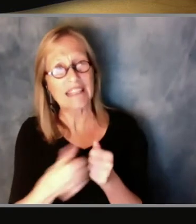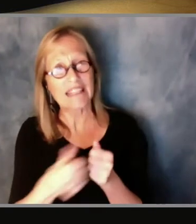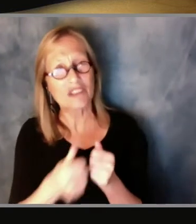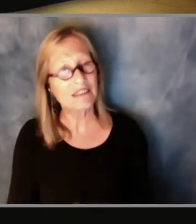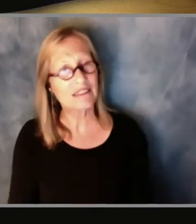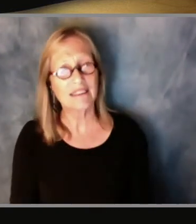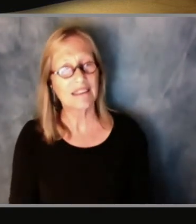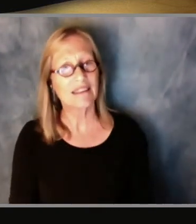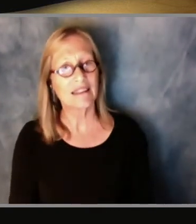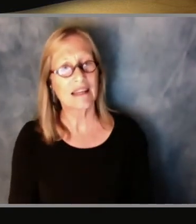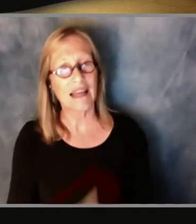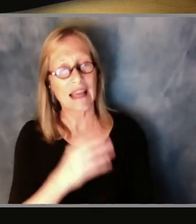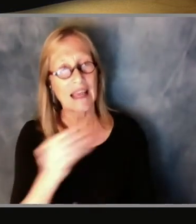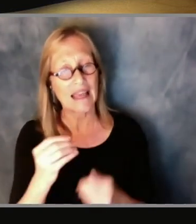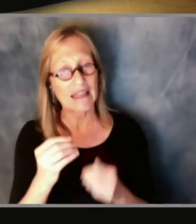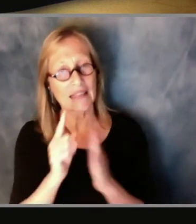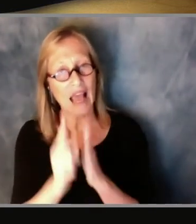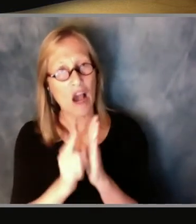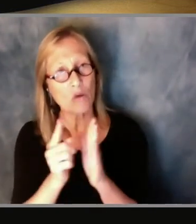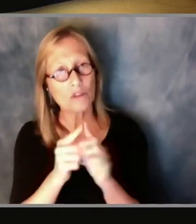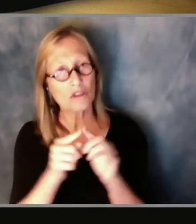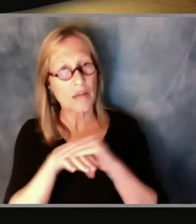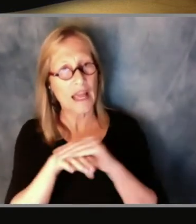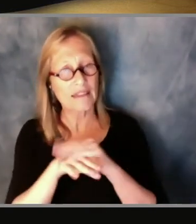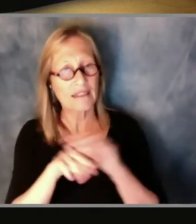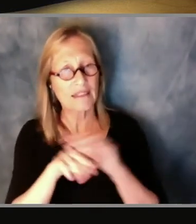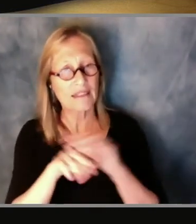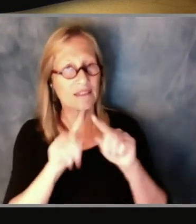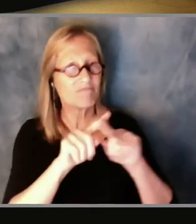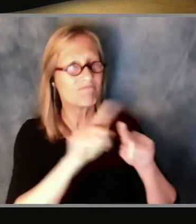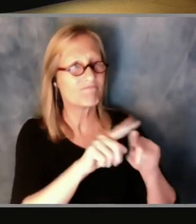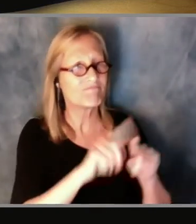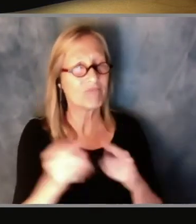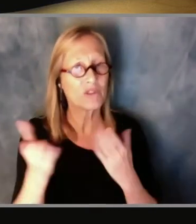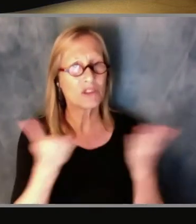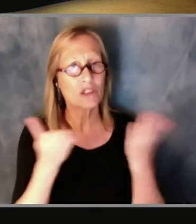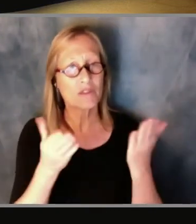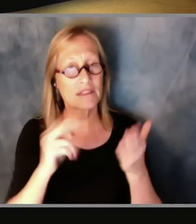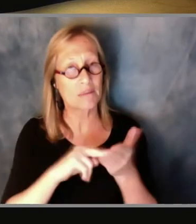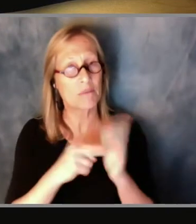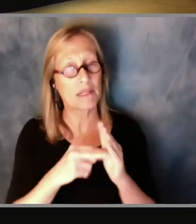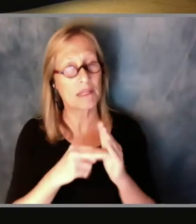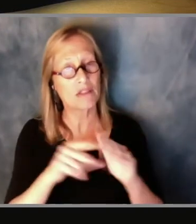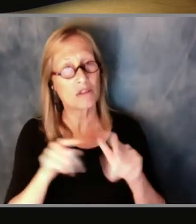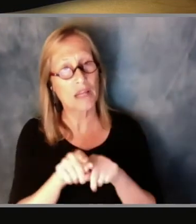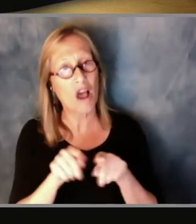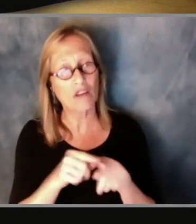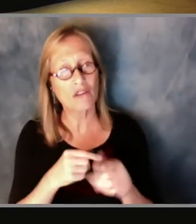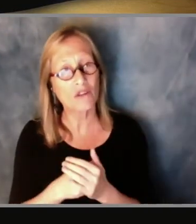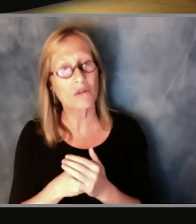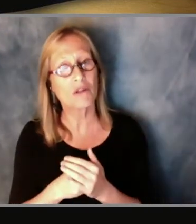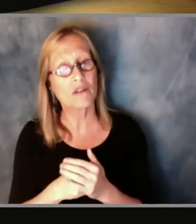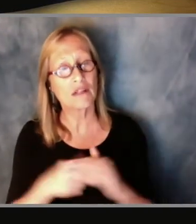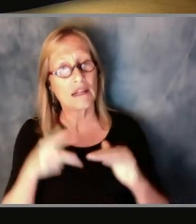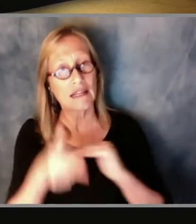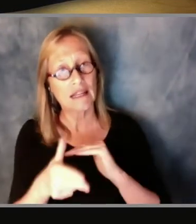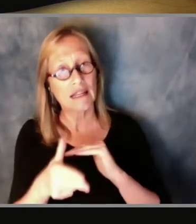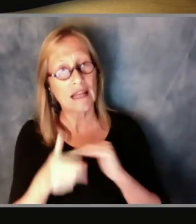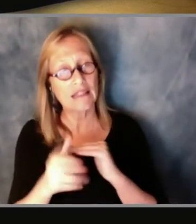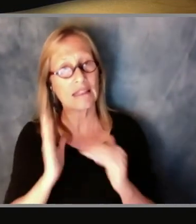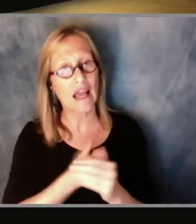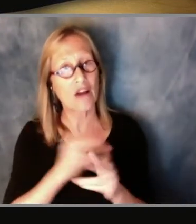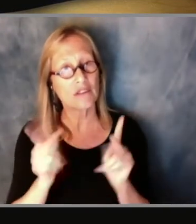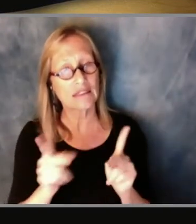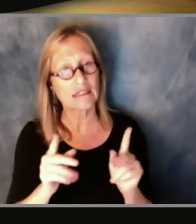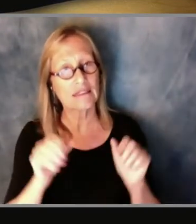hours to access all of these different services, then we cut short our citizens being able to